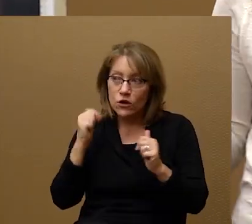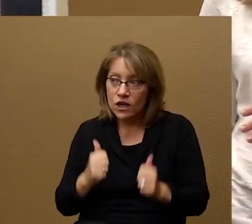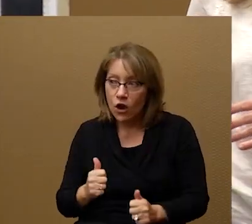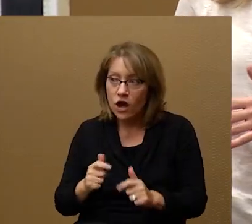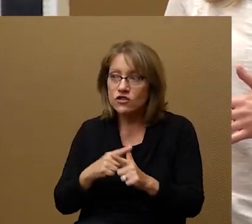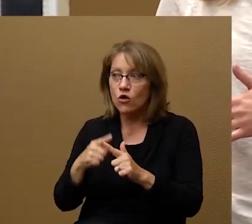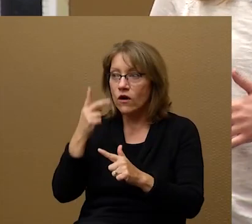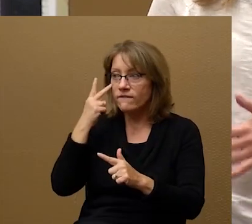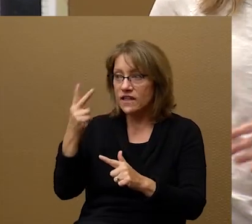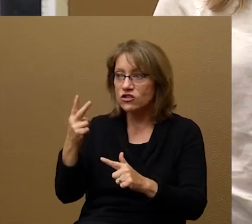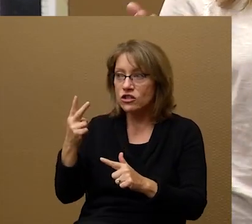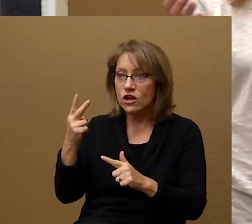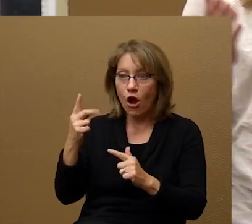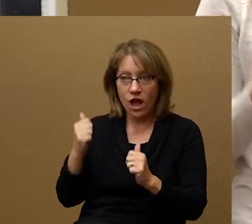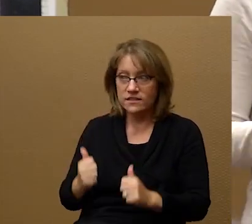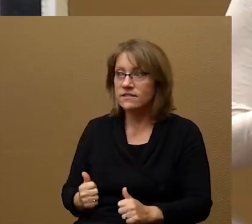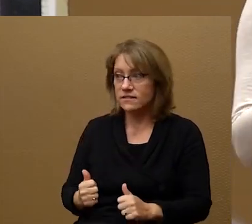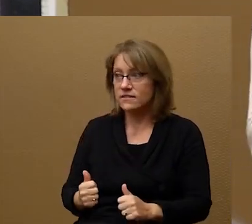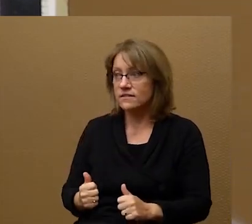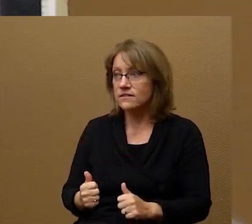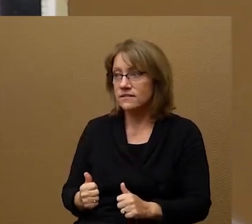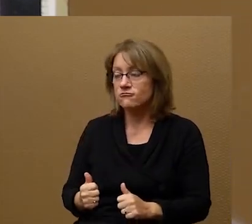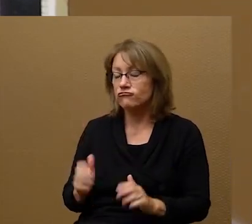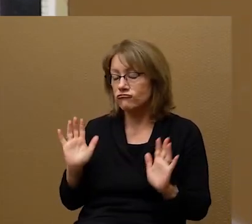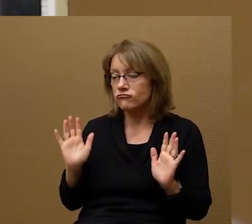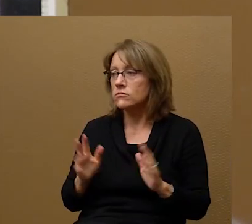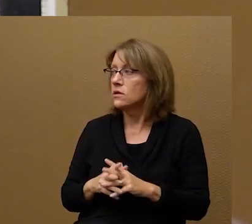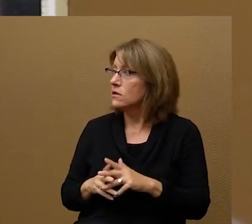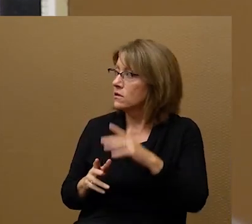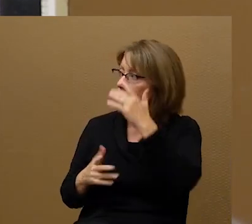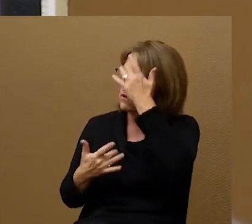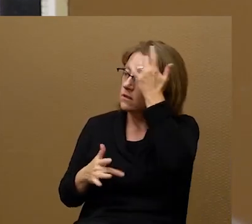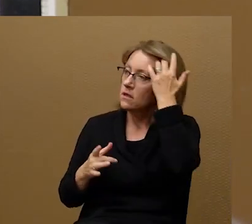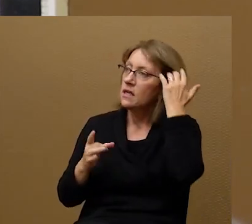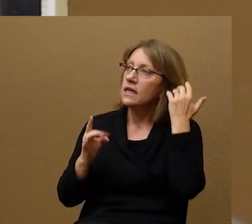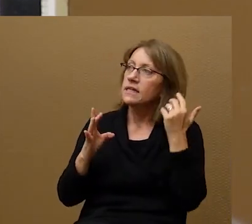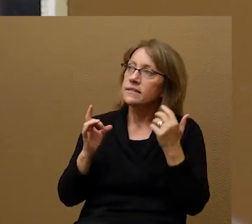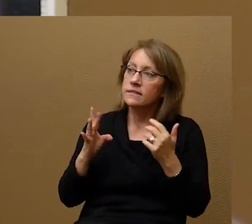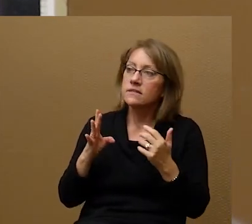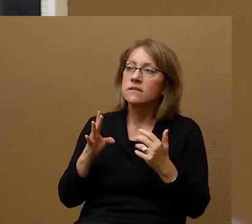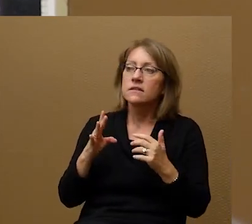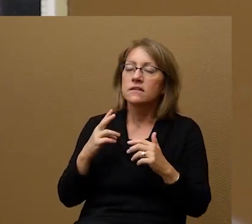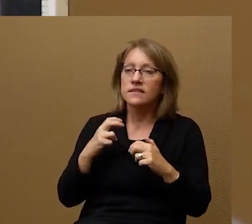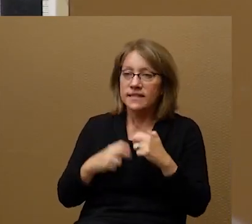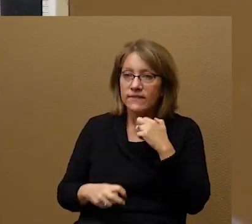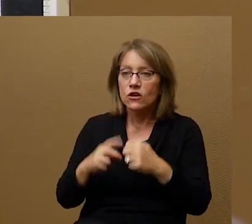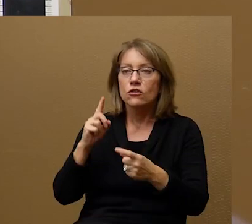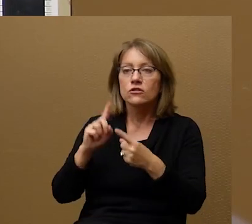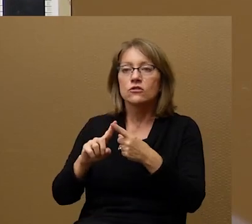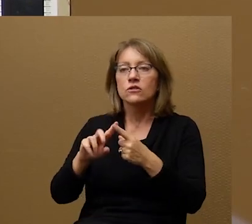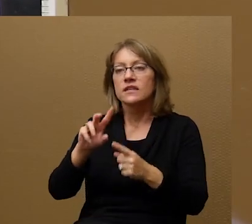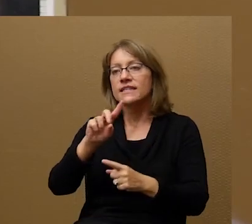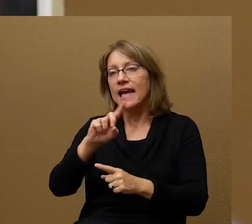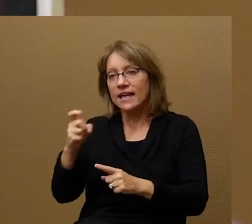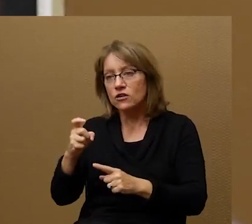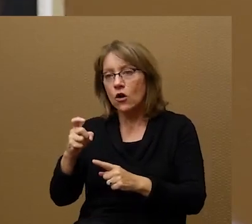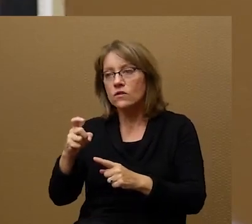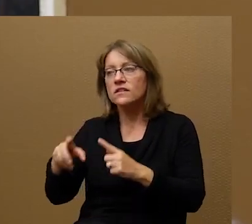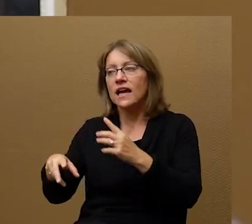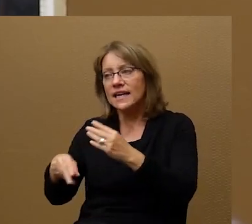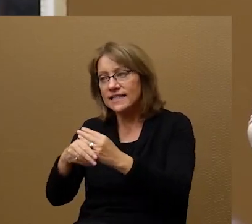a vision loss. But it is super hard to diagnose the additional